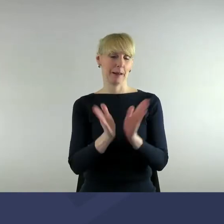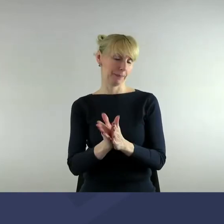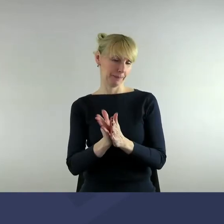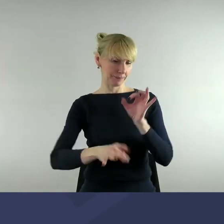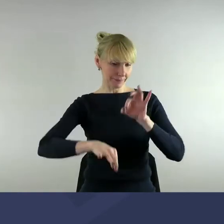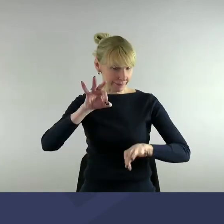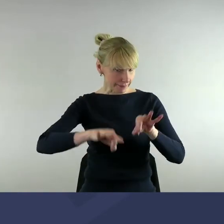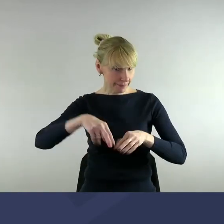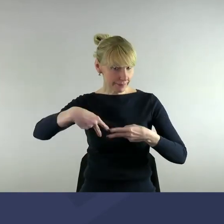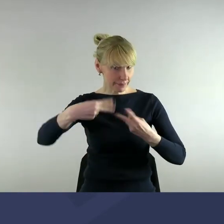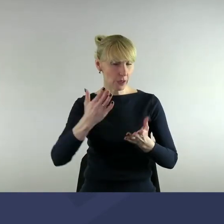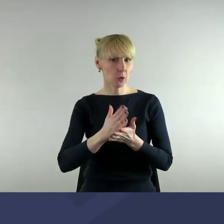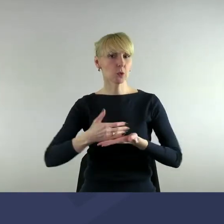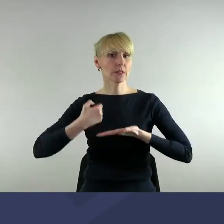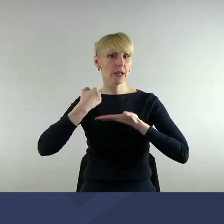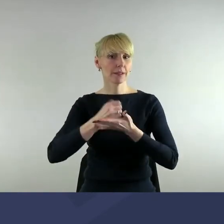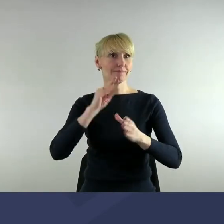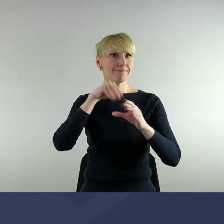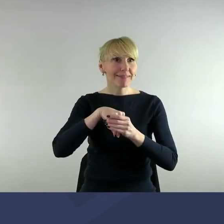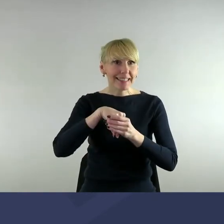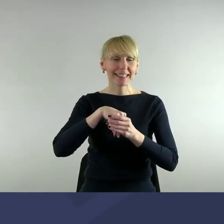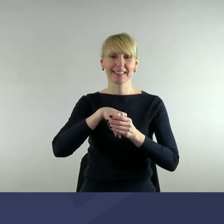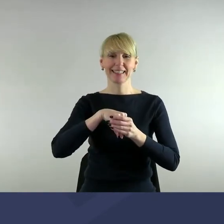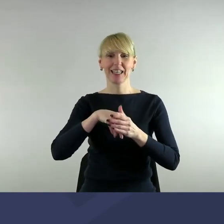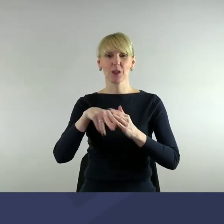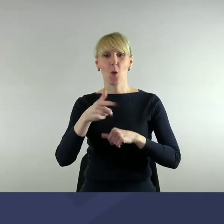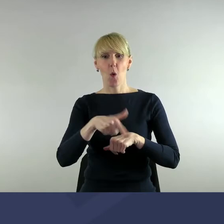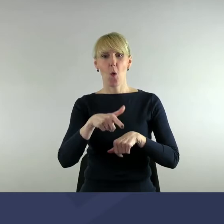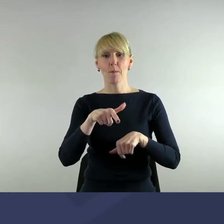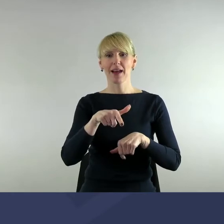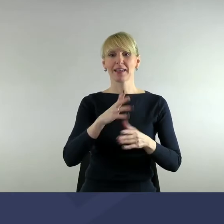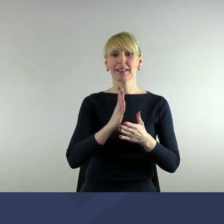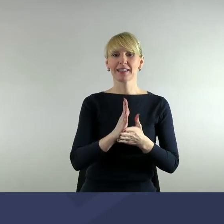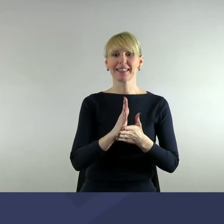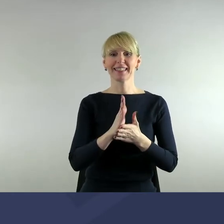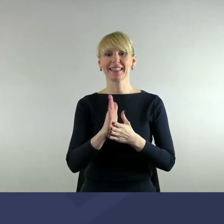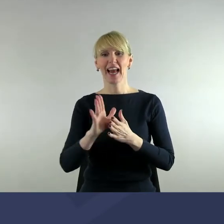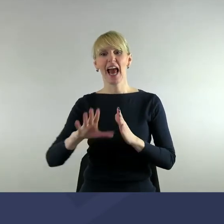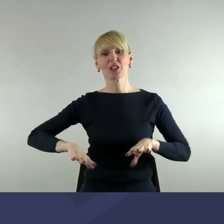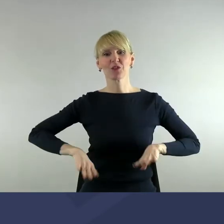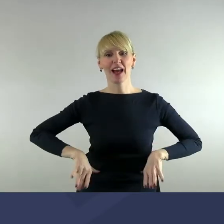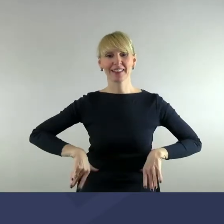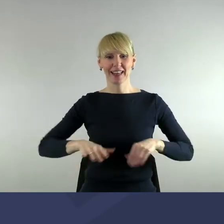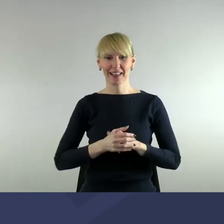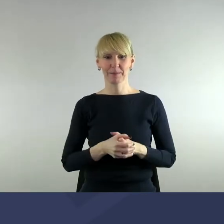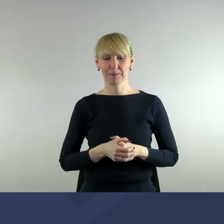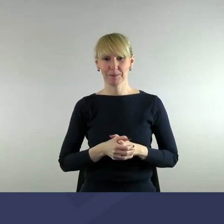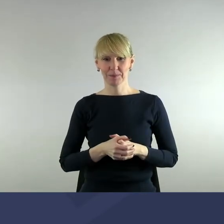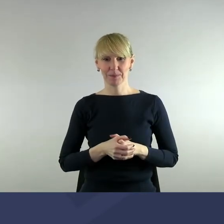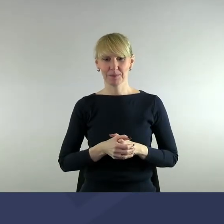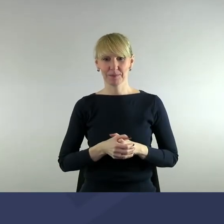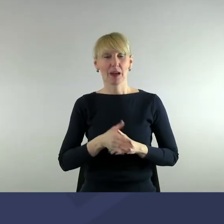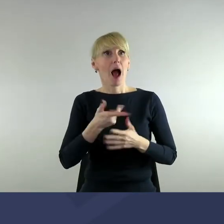the new series of them already under the umbrella of the Swiss funds already. We have intensive